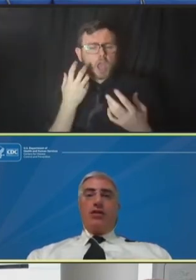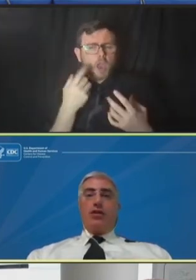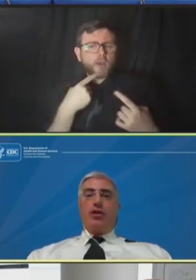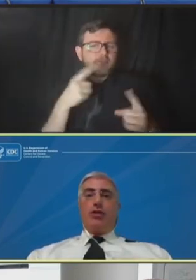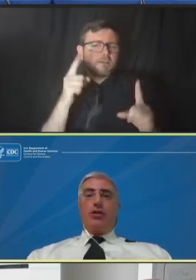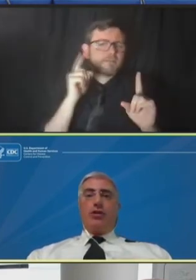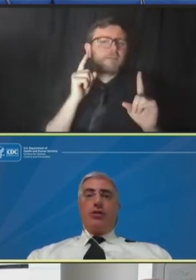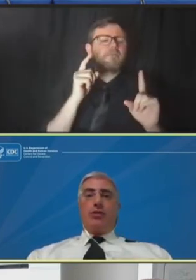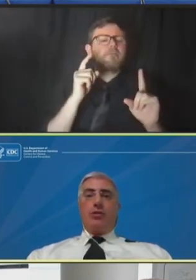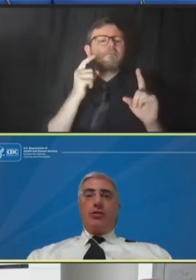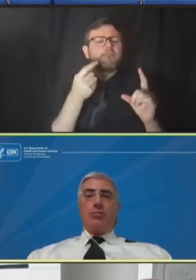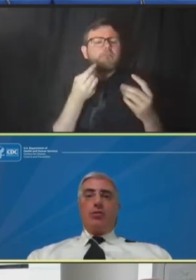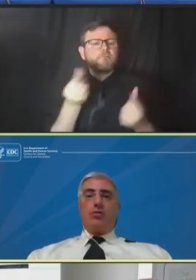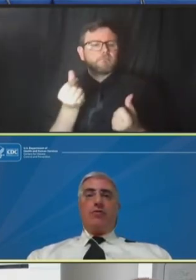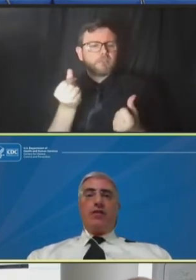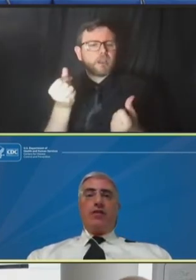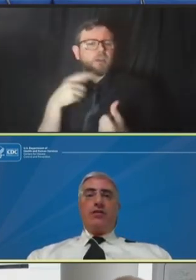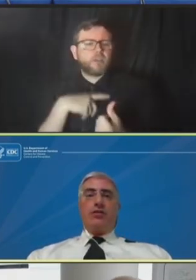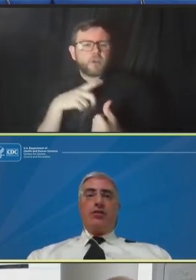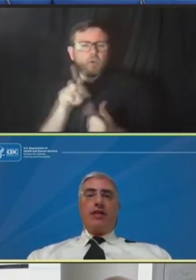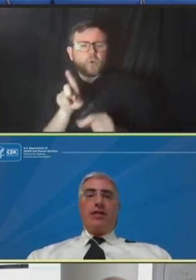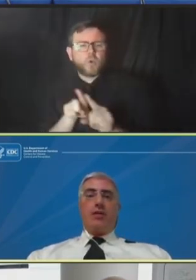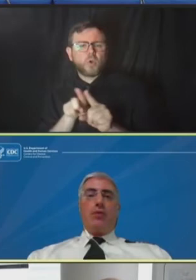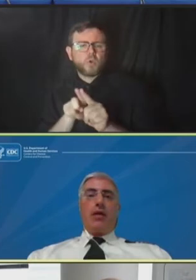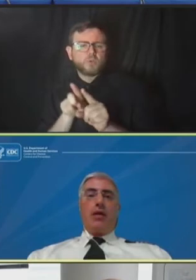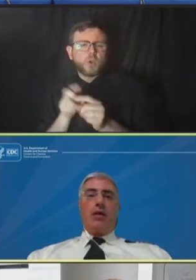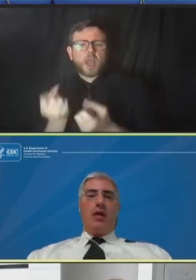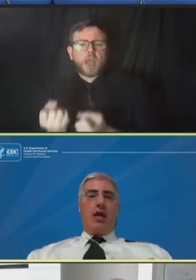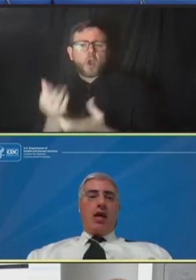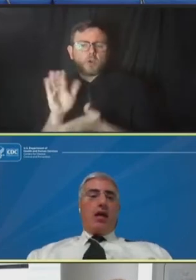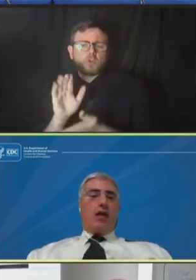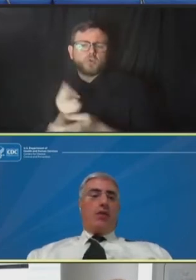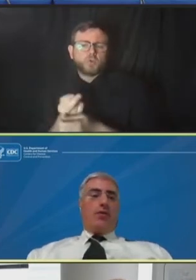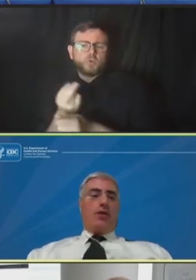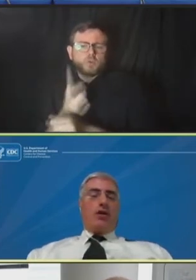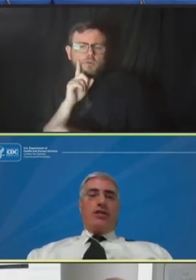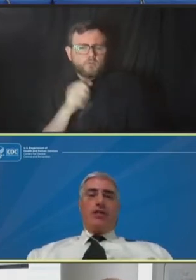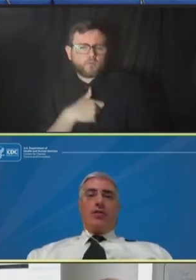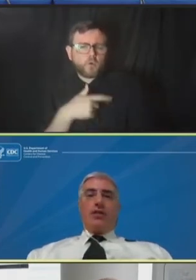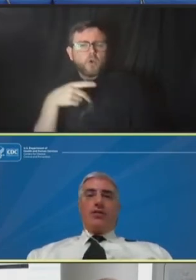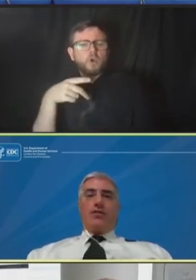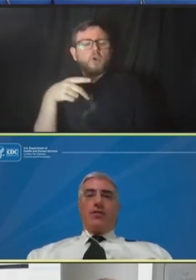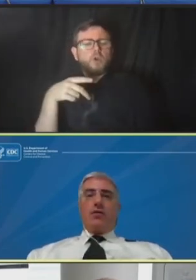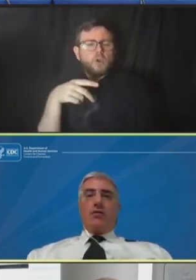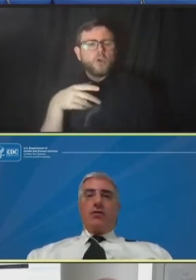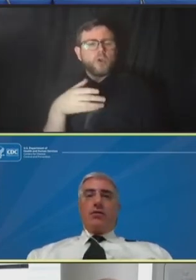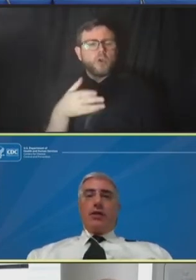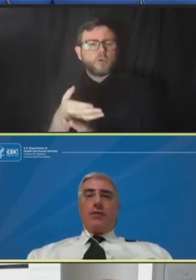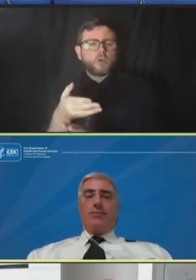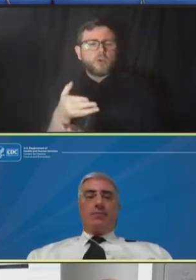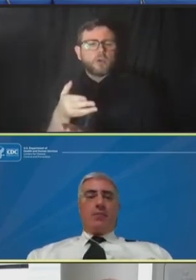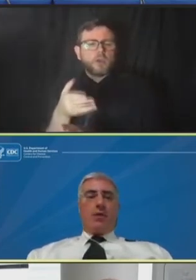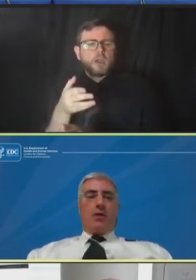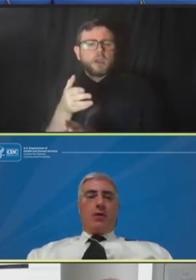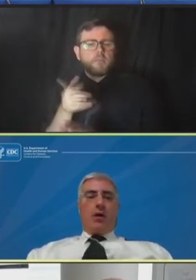under its current usage as post-exposure prophylaxis during this outbreak. And there are considerations for